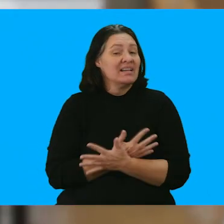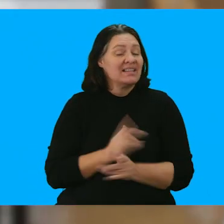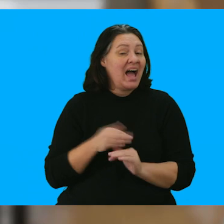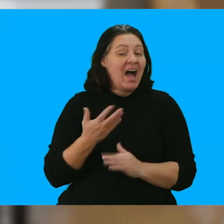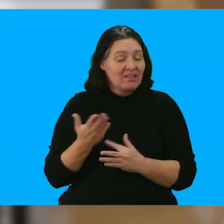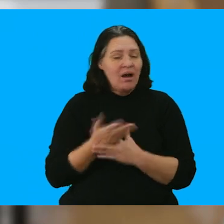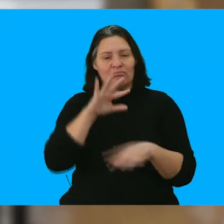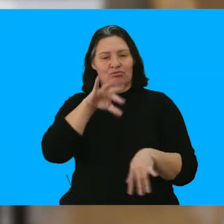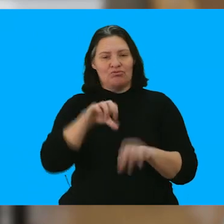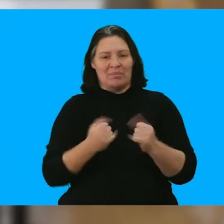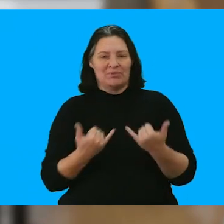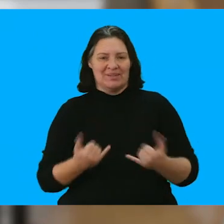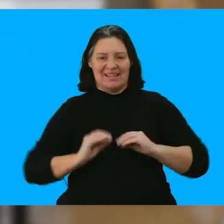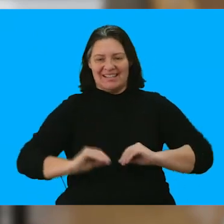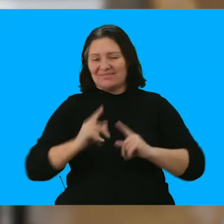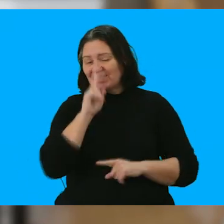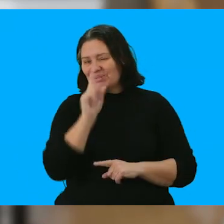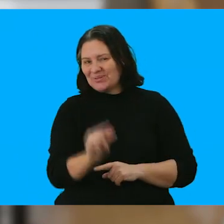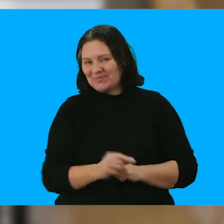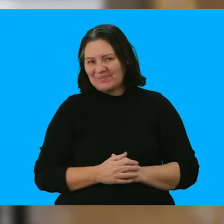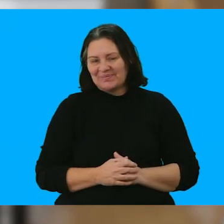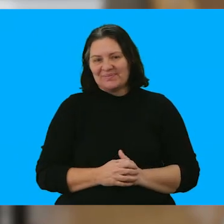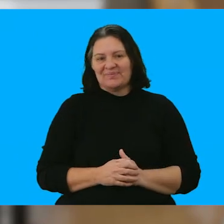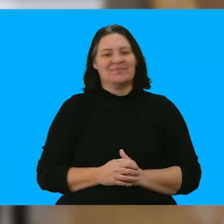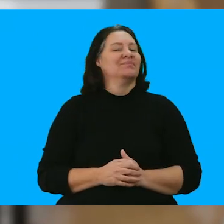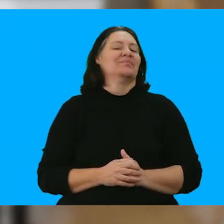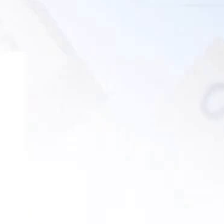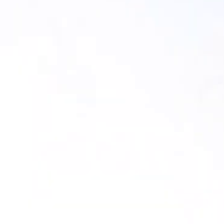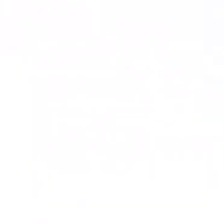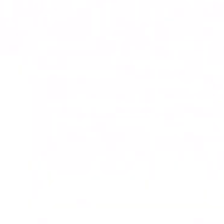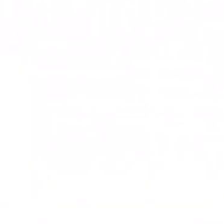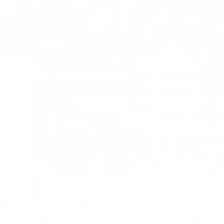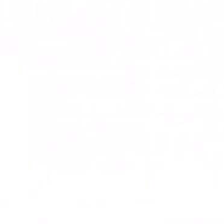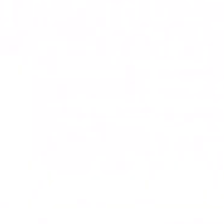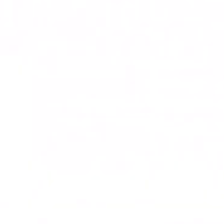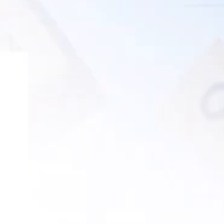take a quick break. After the break, we'll wrap up today's lesson. See you now.